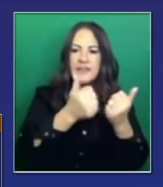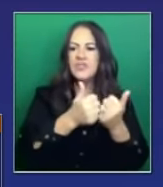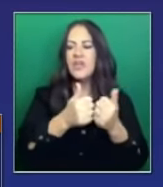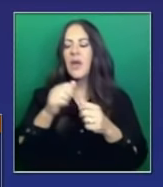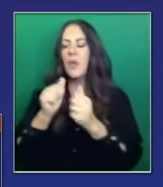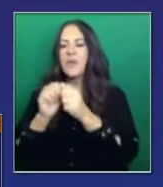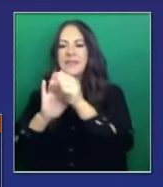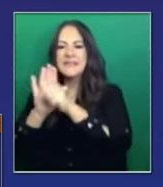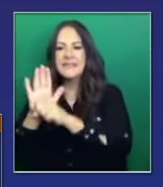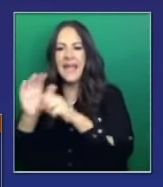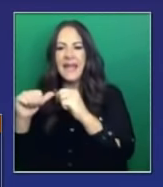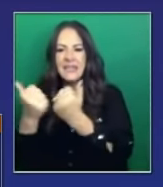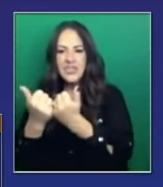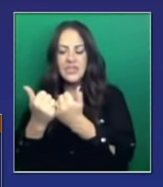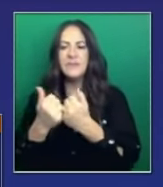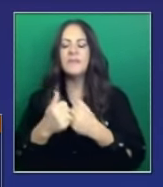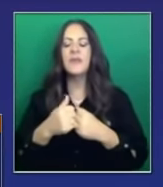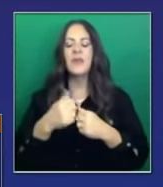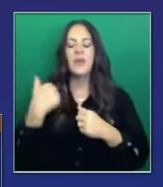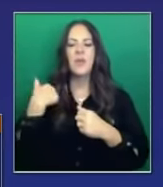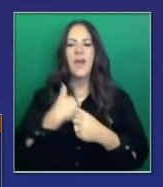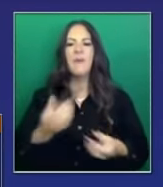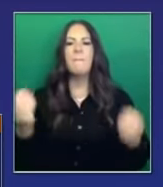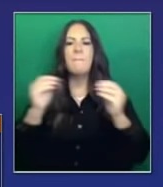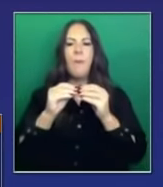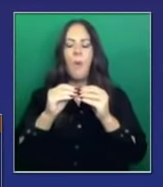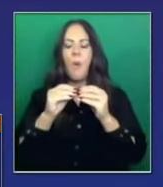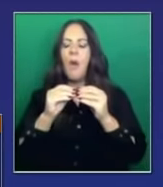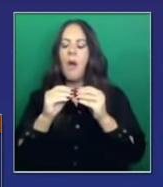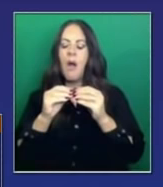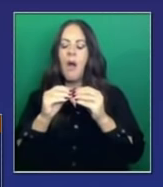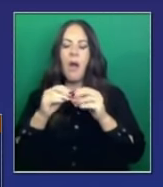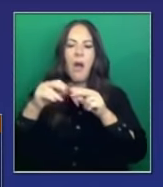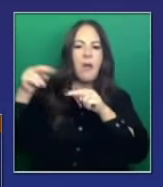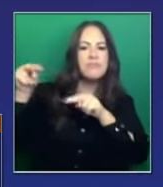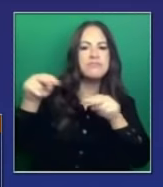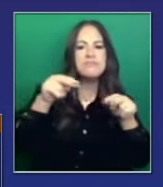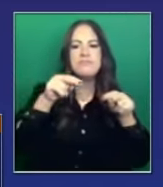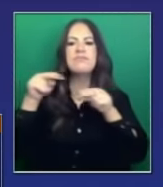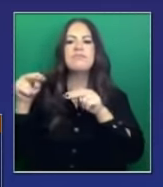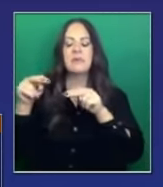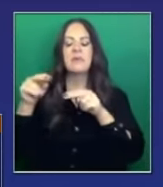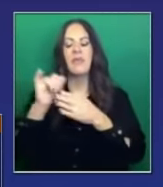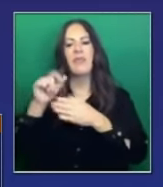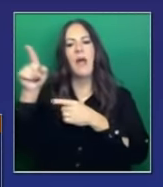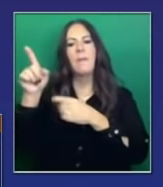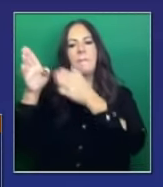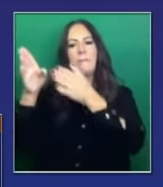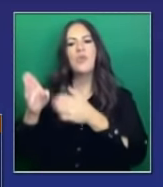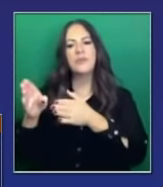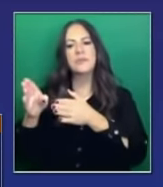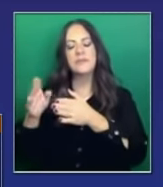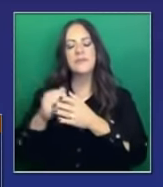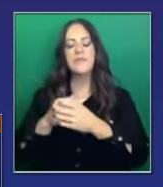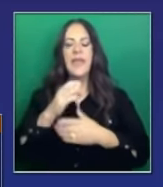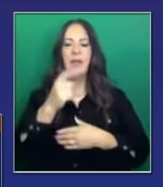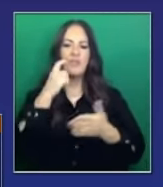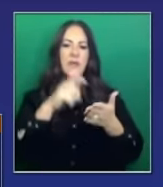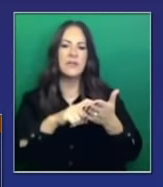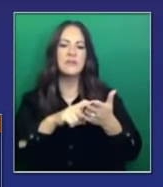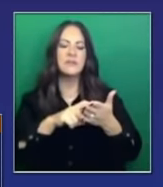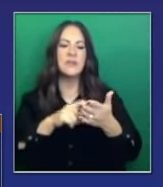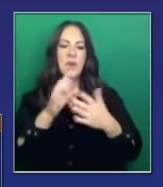oversight. We've heard that critique loud and clear, the importance of more oversight, but also recognizing the importance of more